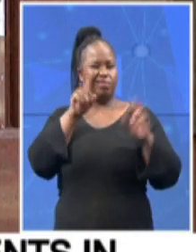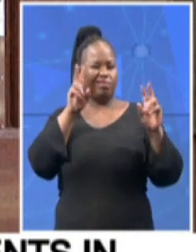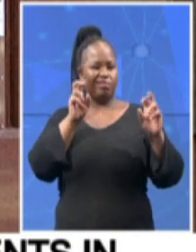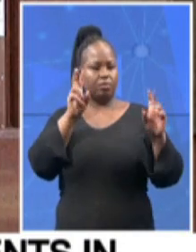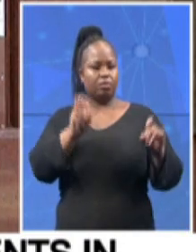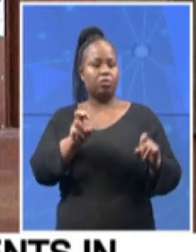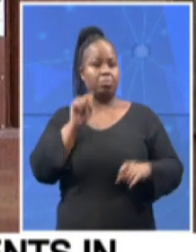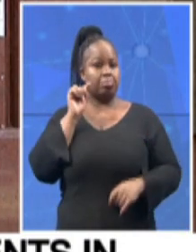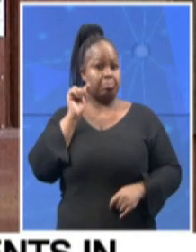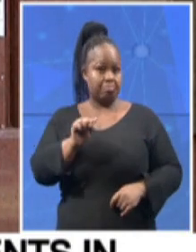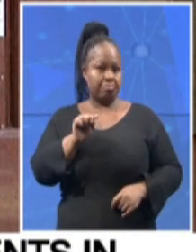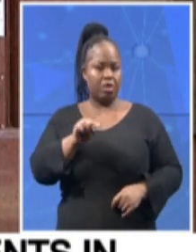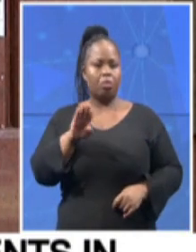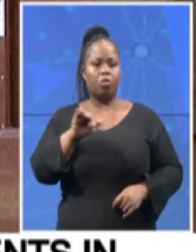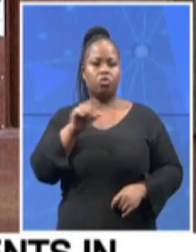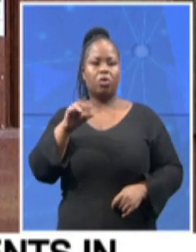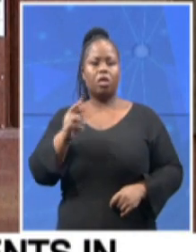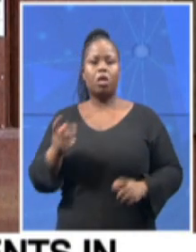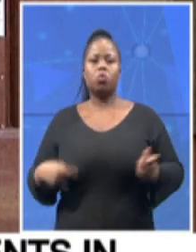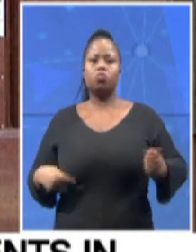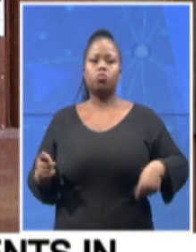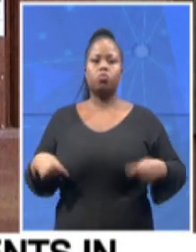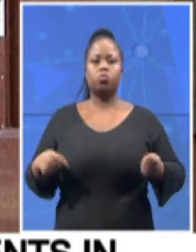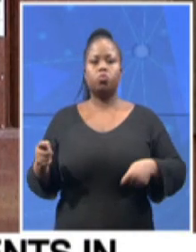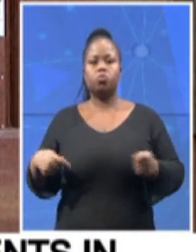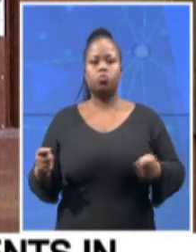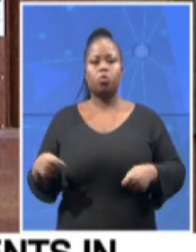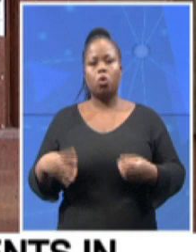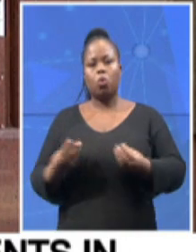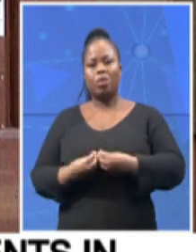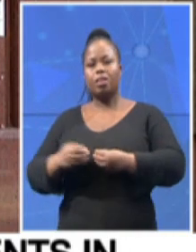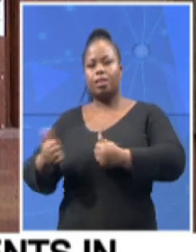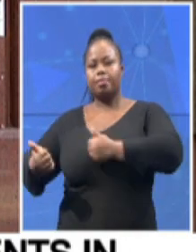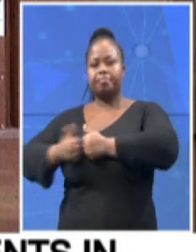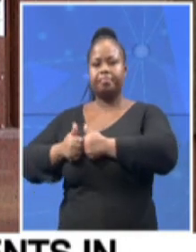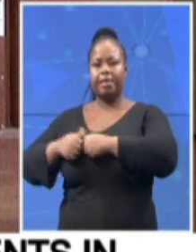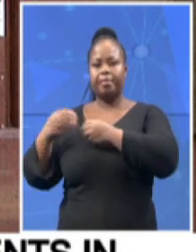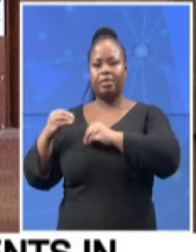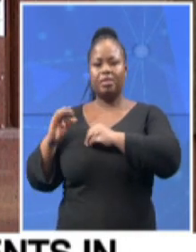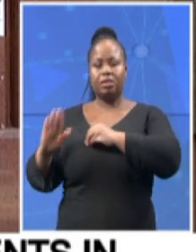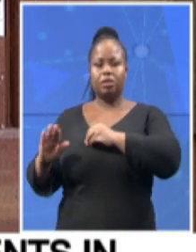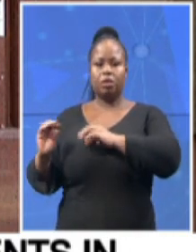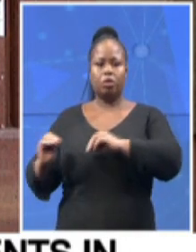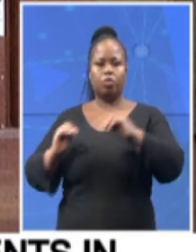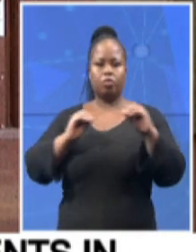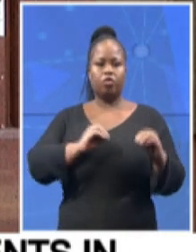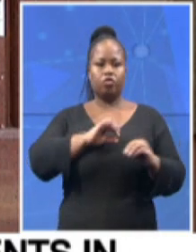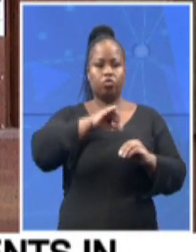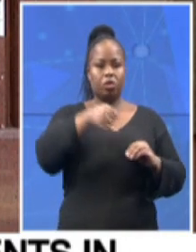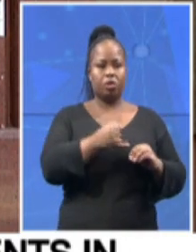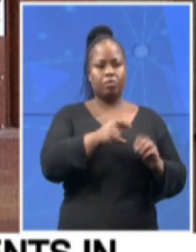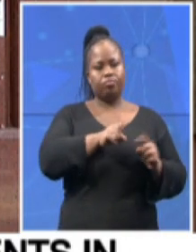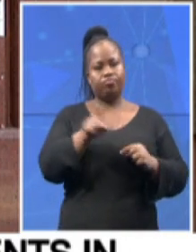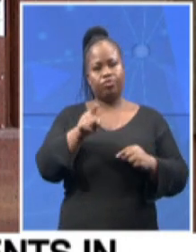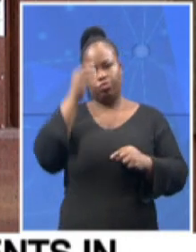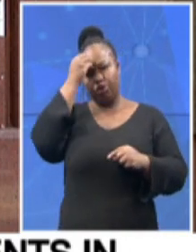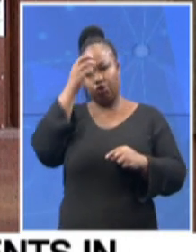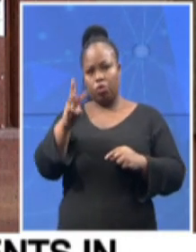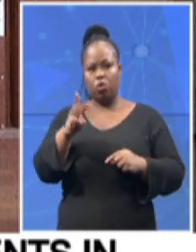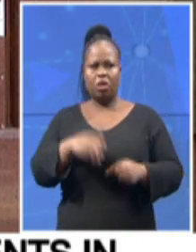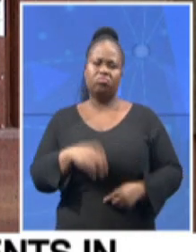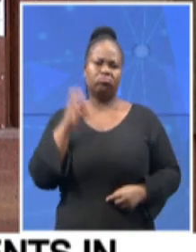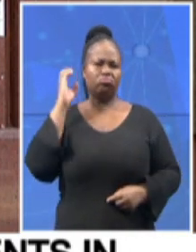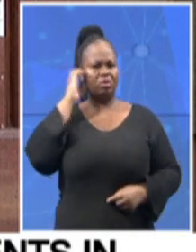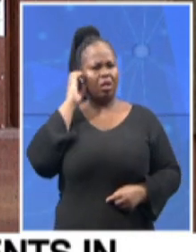was the location where Bozwana was shopping with his business associate at the time, and they moved from Johannesburg coming to Pretoria. There was